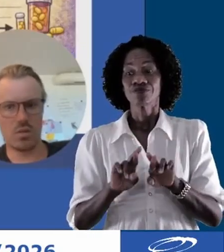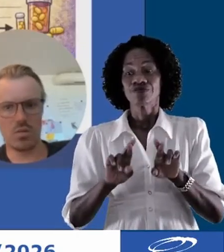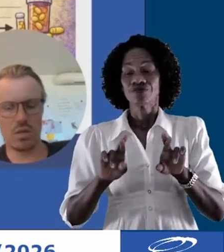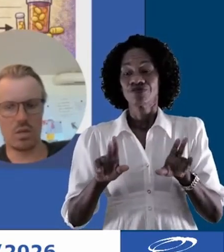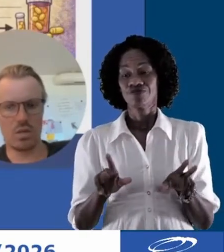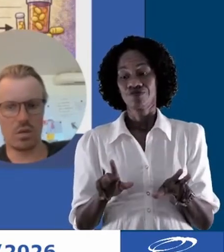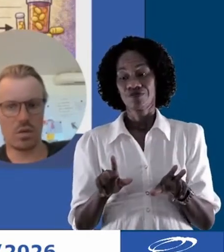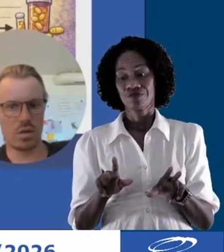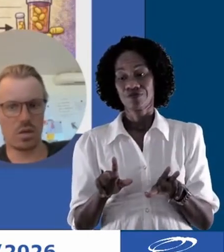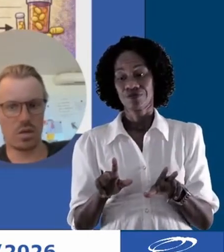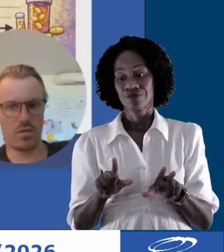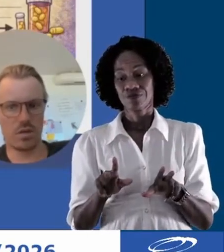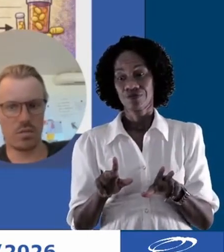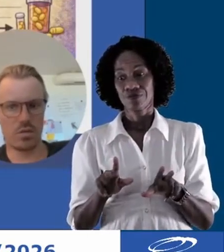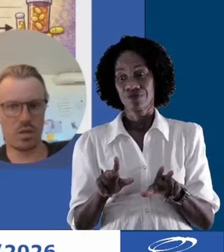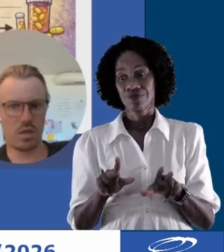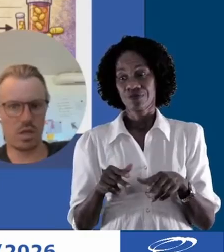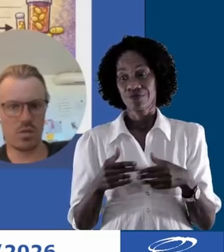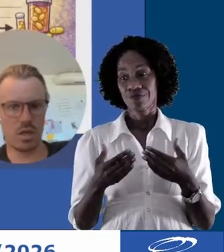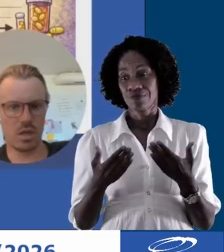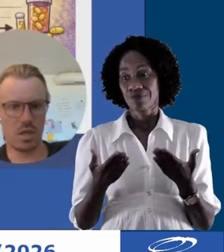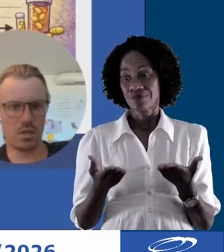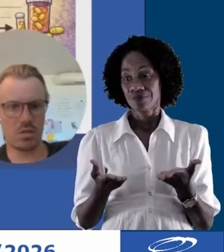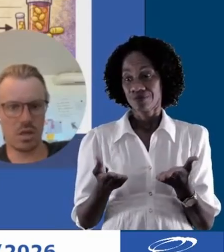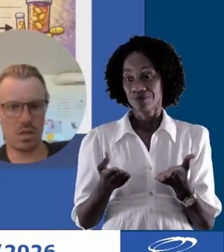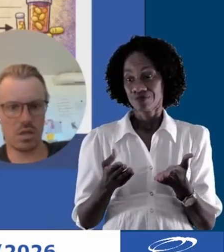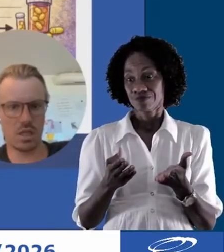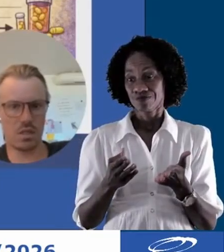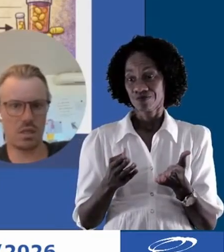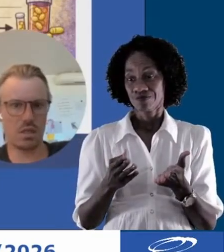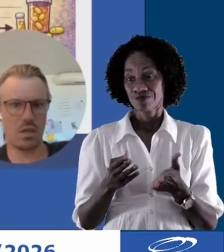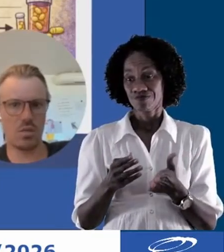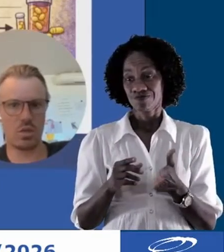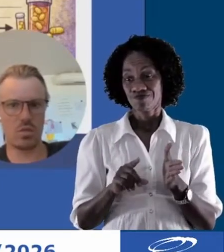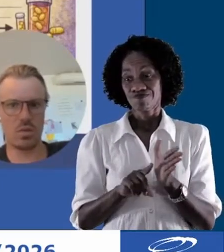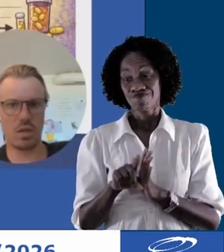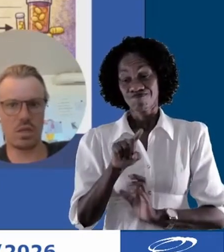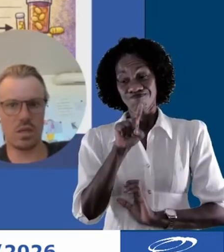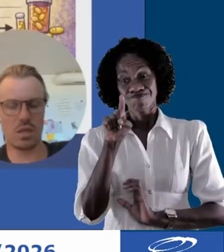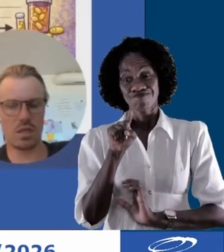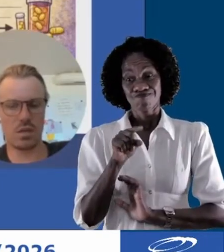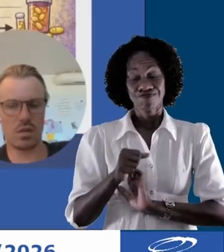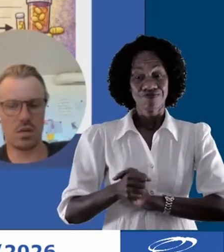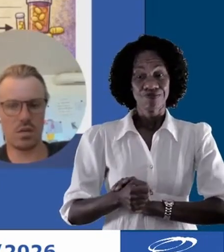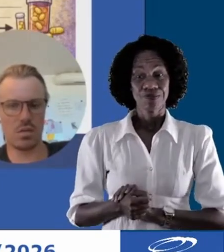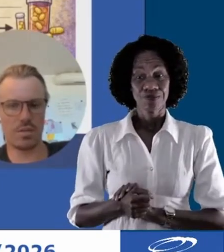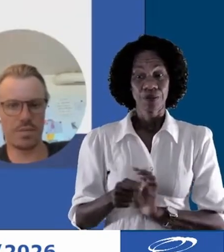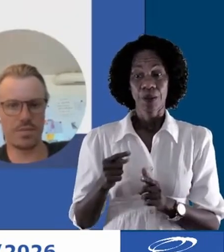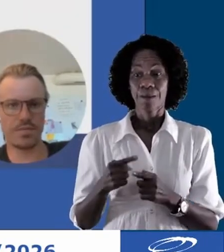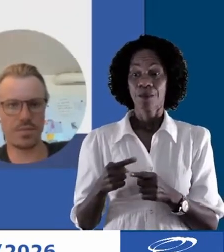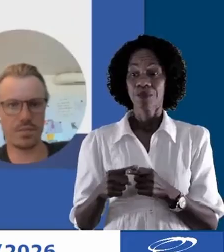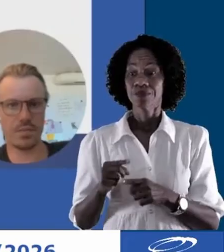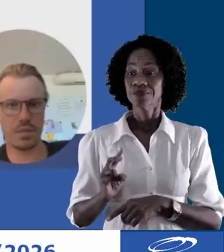or question regarding the difference between intra and extracellular targets, which remains largely unknown.